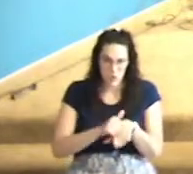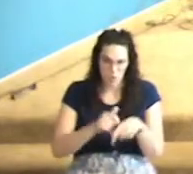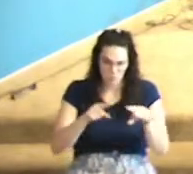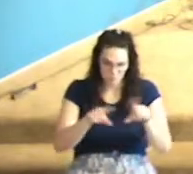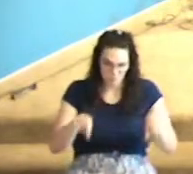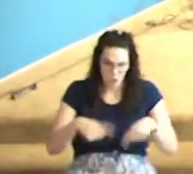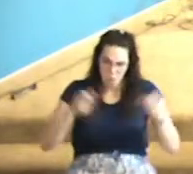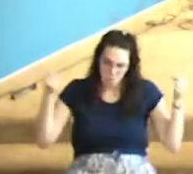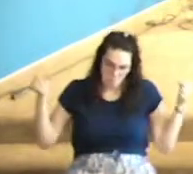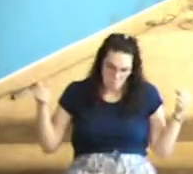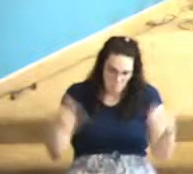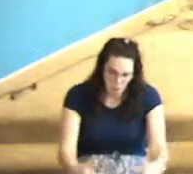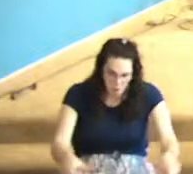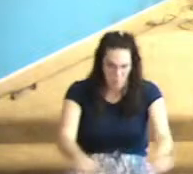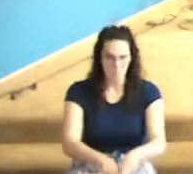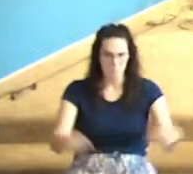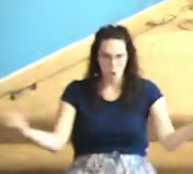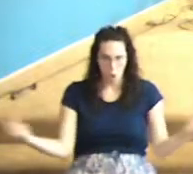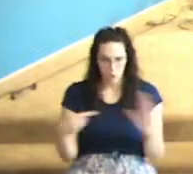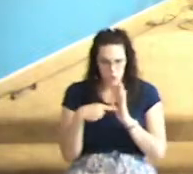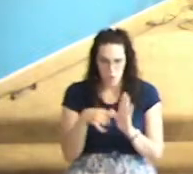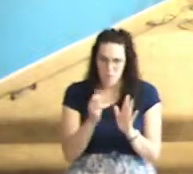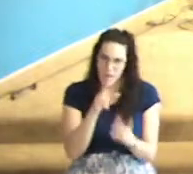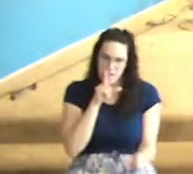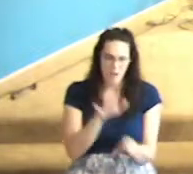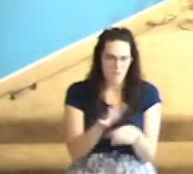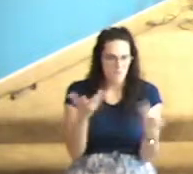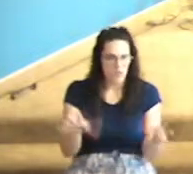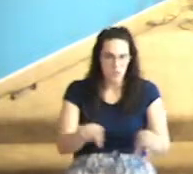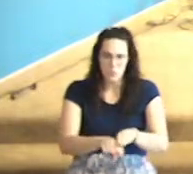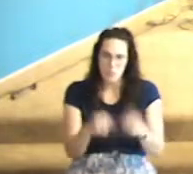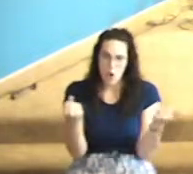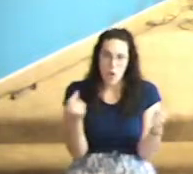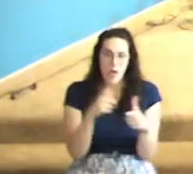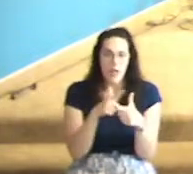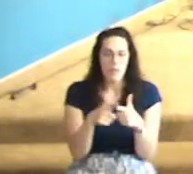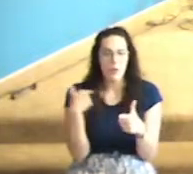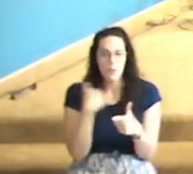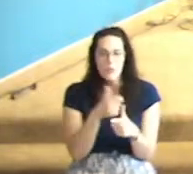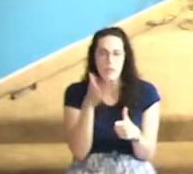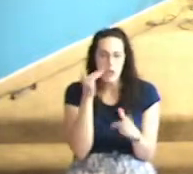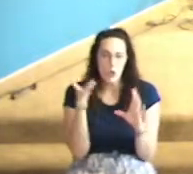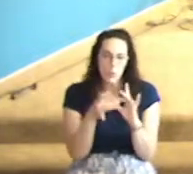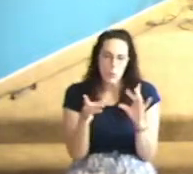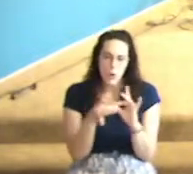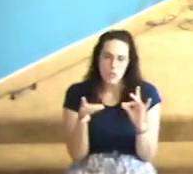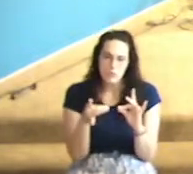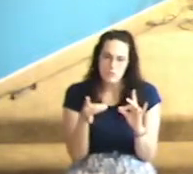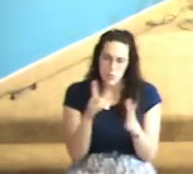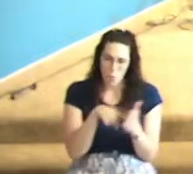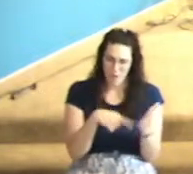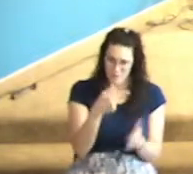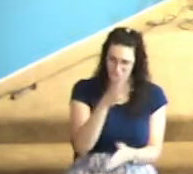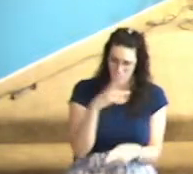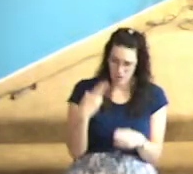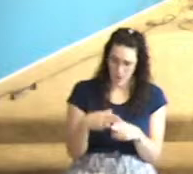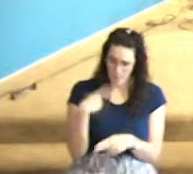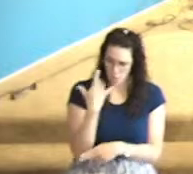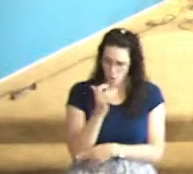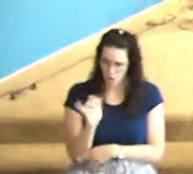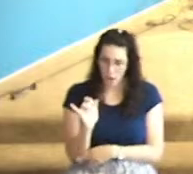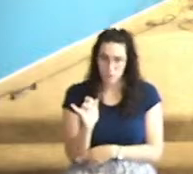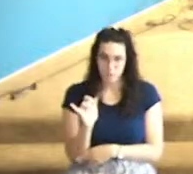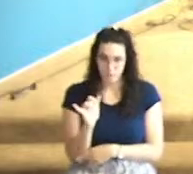That symbolizes that this covenant is broken. And then we hear these words. What is God's name like? Go to